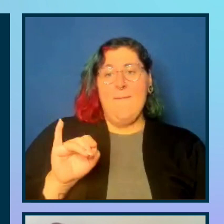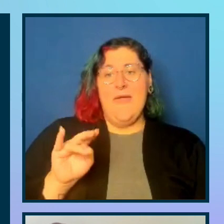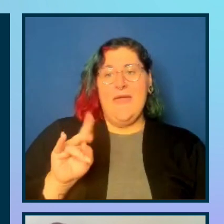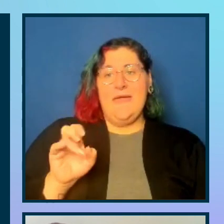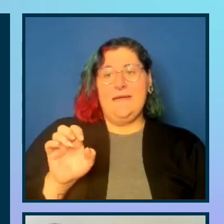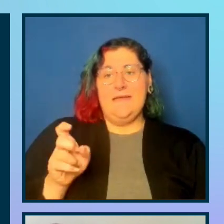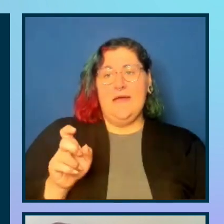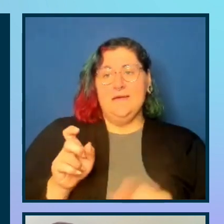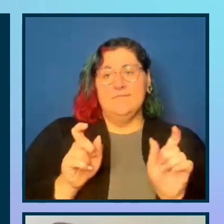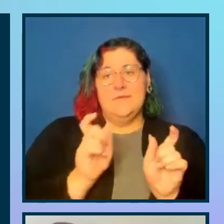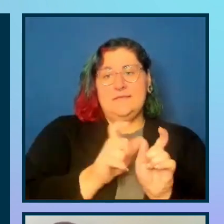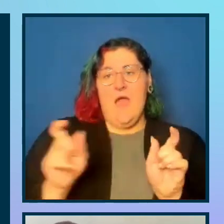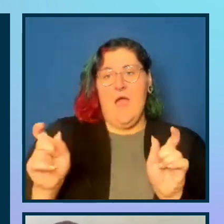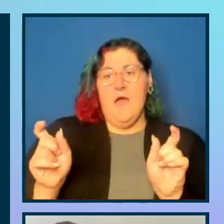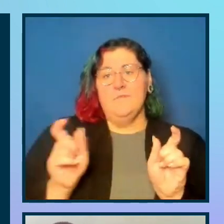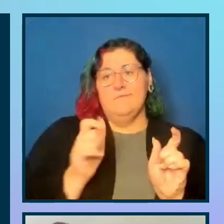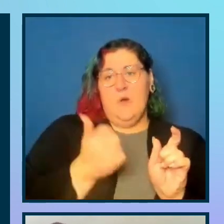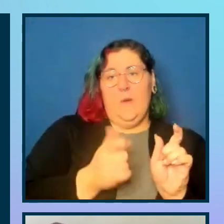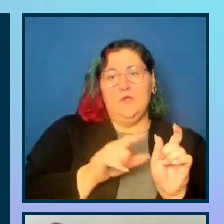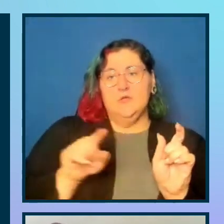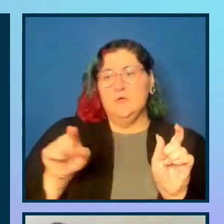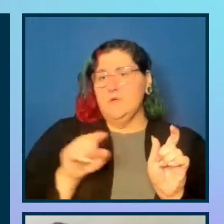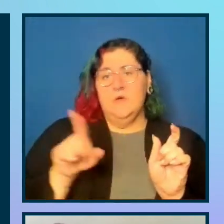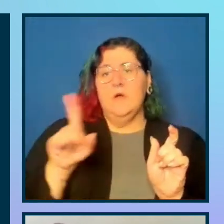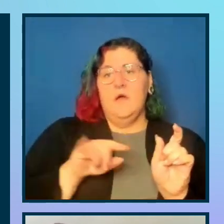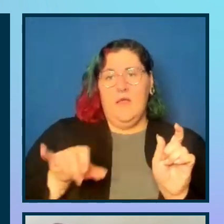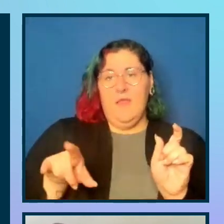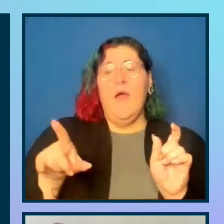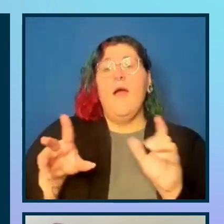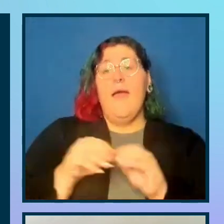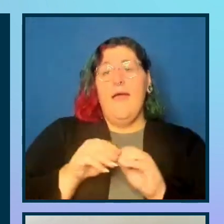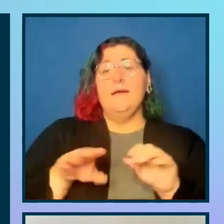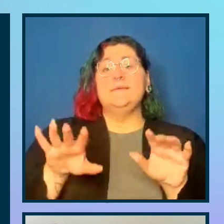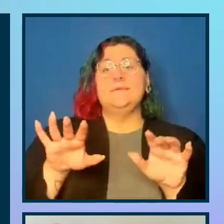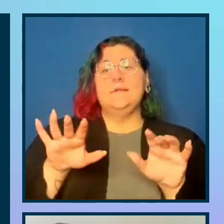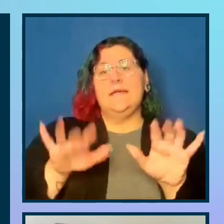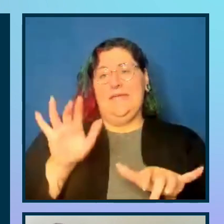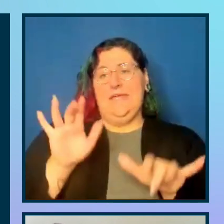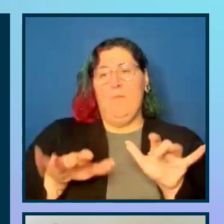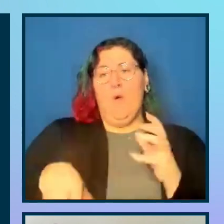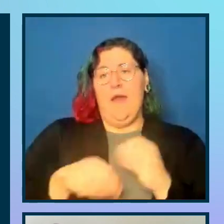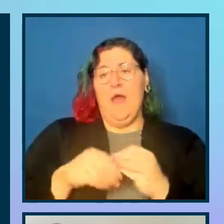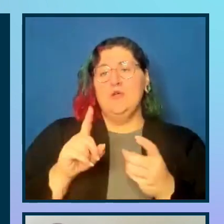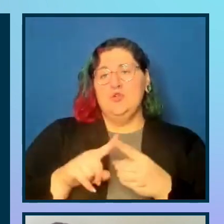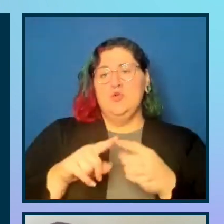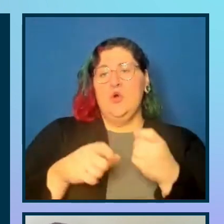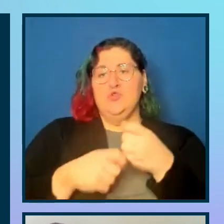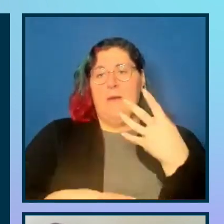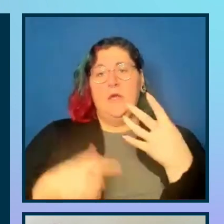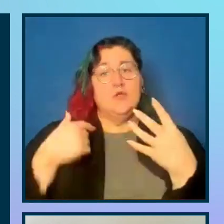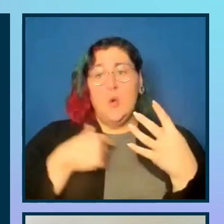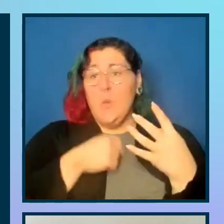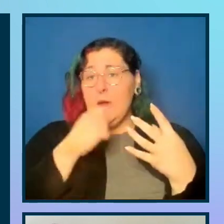to keyboard navigation for our dropdowns. Speaking of dropdowns, no, we didn't create our own, but rather we leveraged an